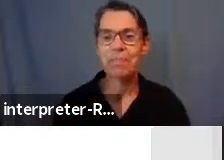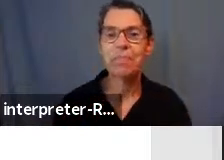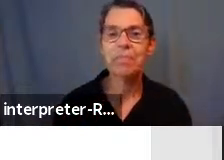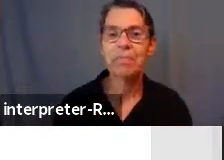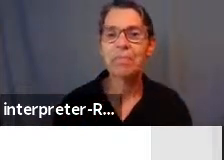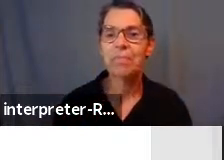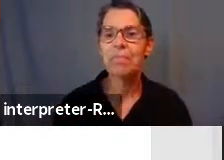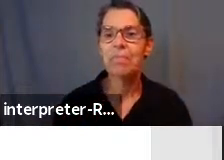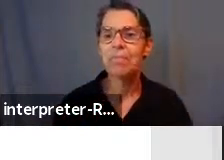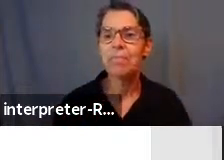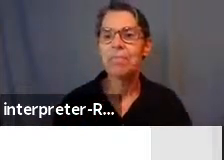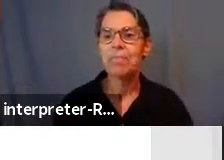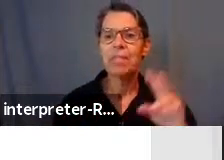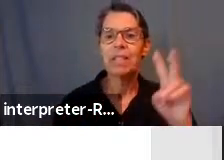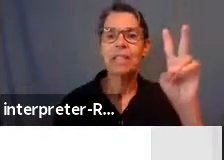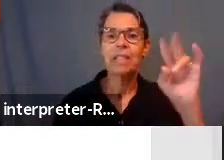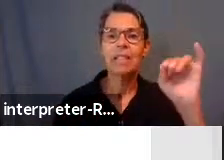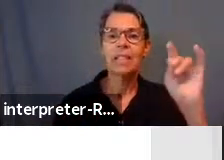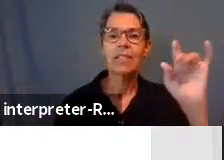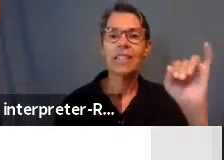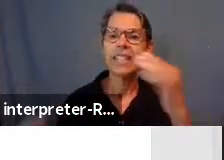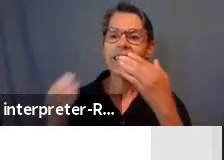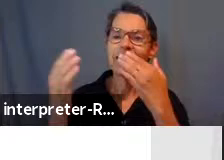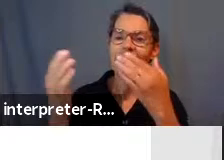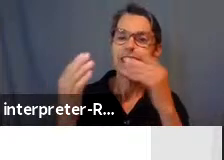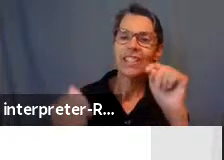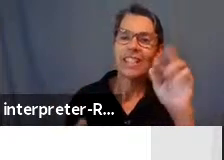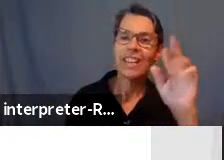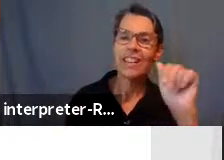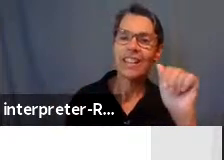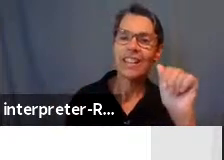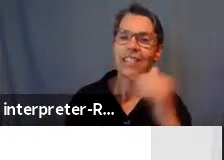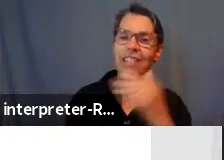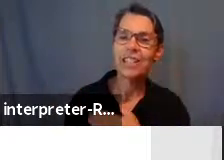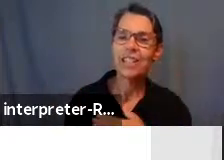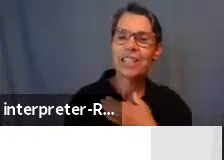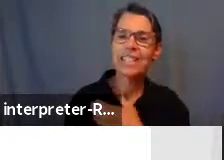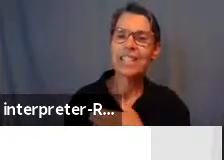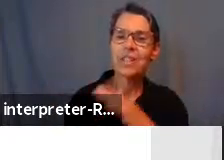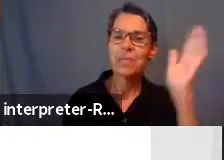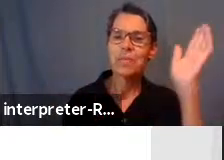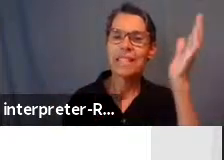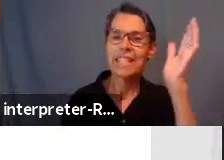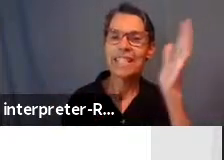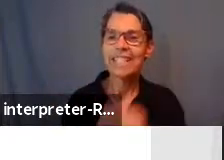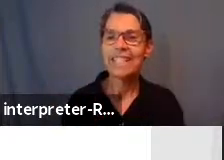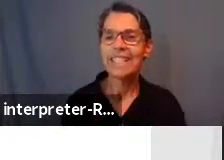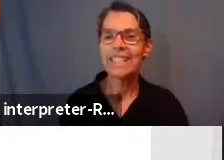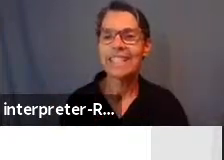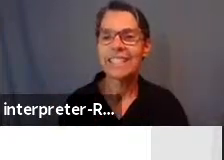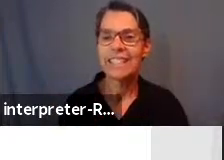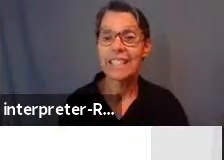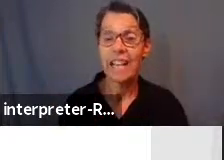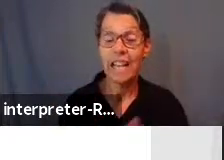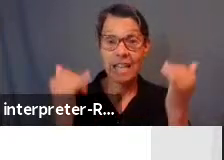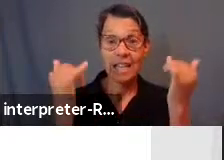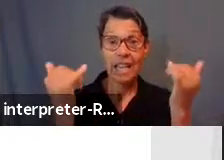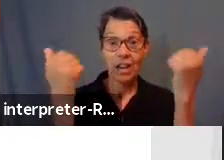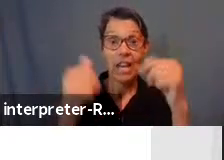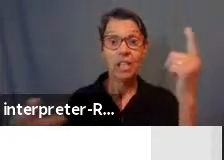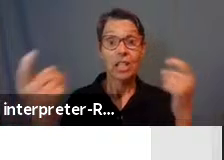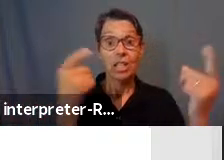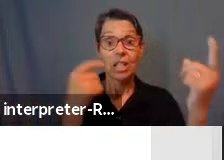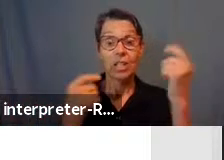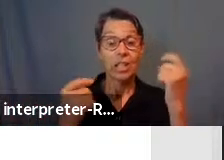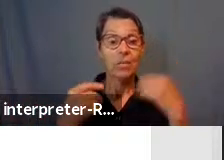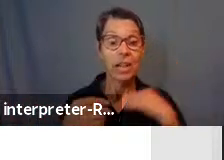Great. Thank you very much, Tara. We really appreciate it. At this time, we'd very much welcome questions. We have